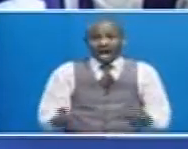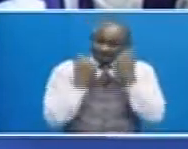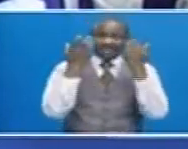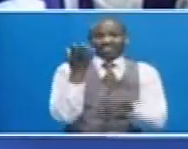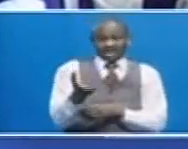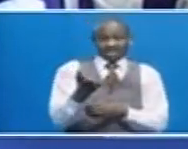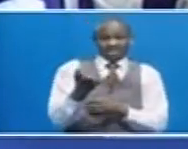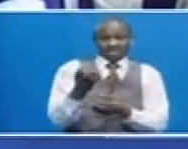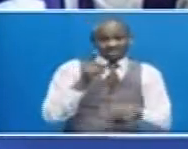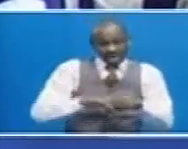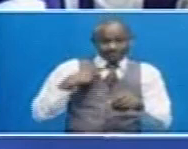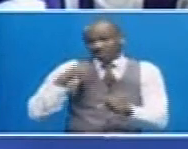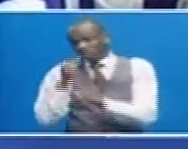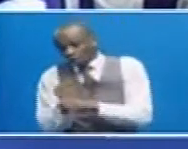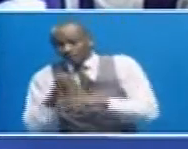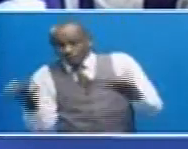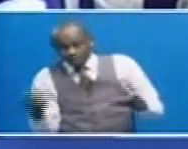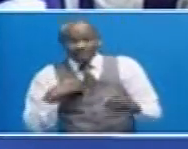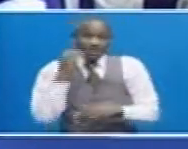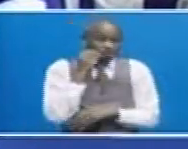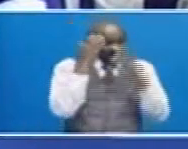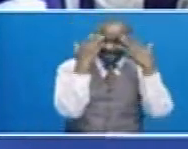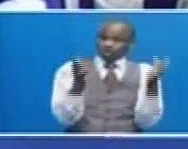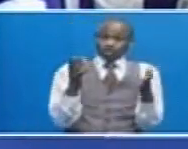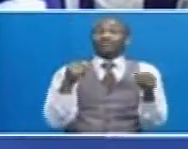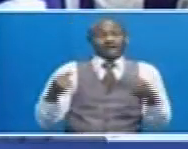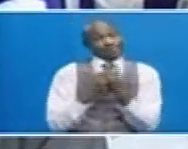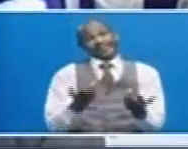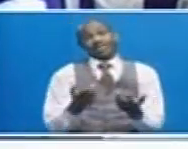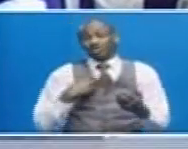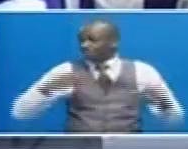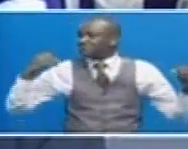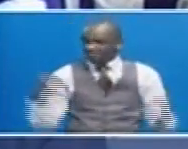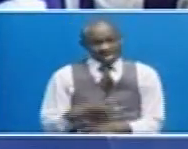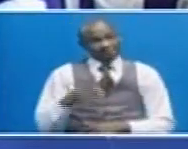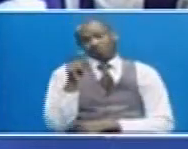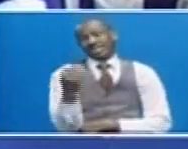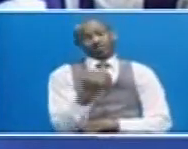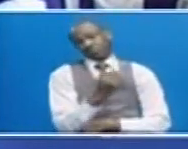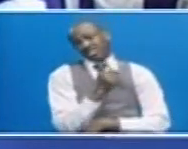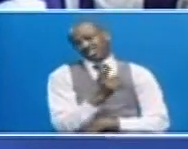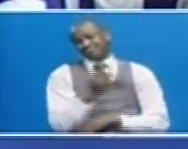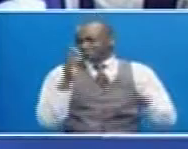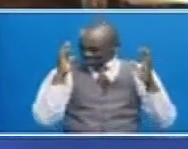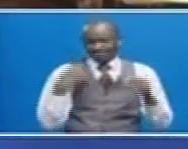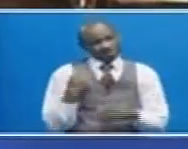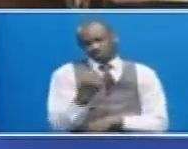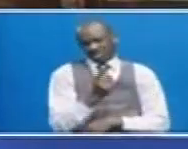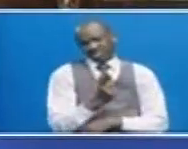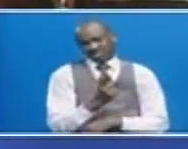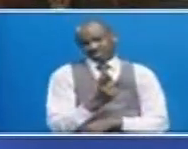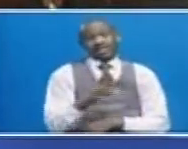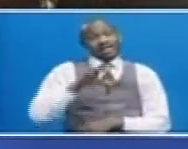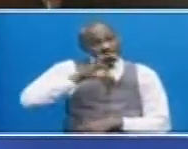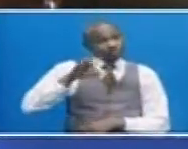Upande wakati nitakuwa kazini ama nitakuwa nimerudi kwa nyumba hapa. Sasa ile kitu naofia upande mkubwa sana ni watoto wangu. The